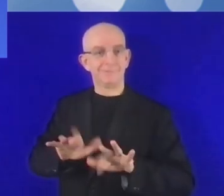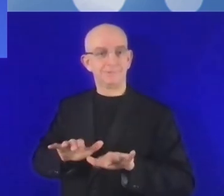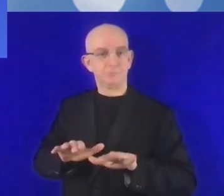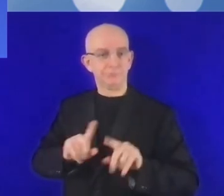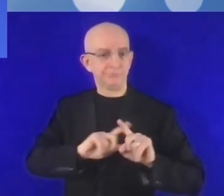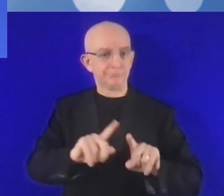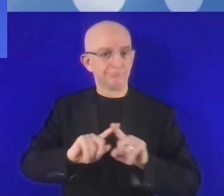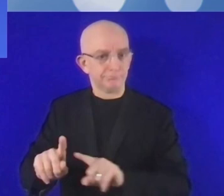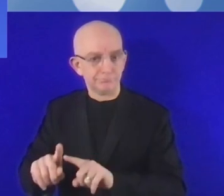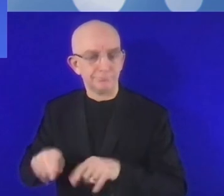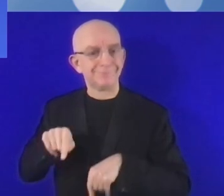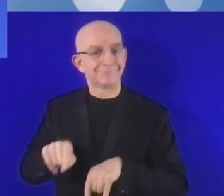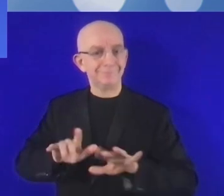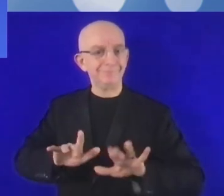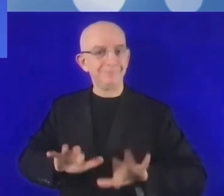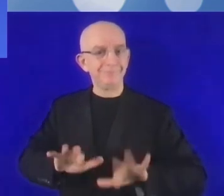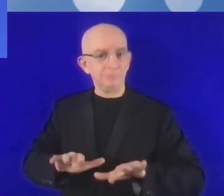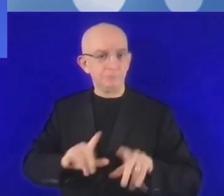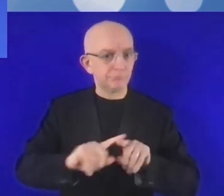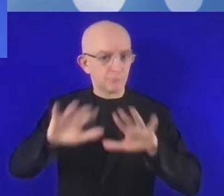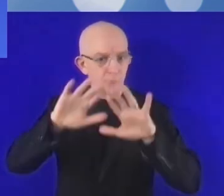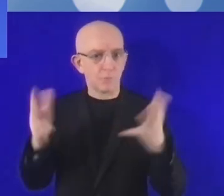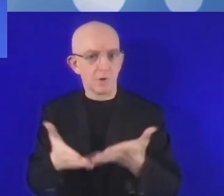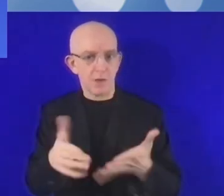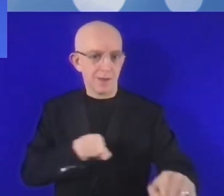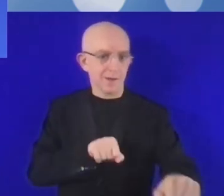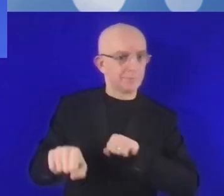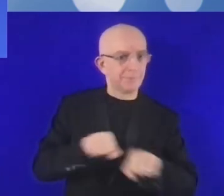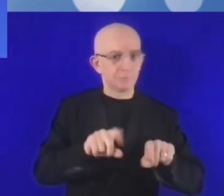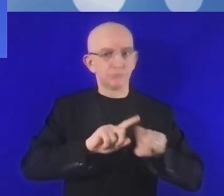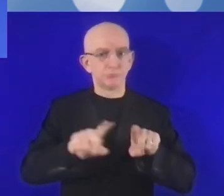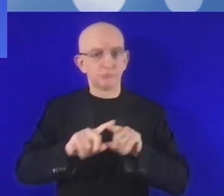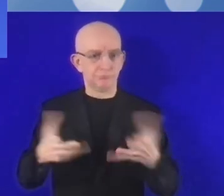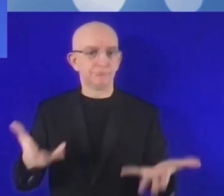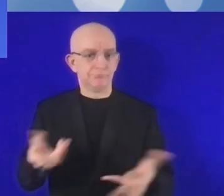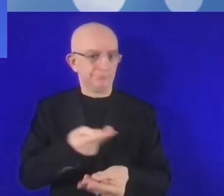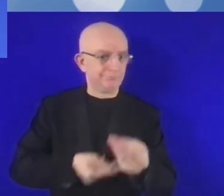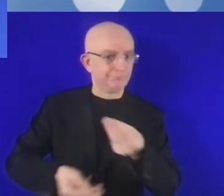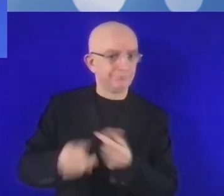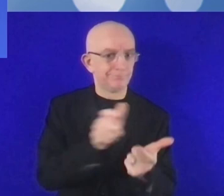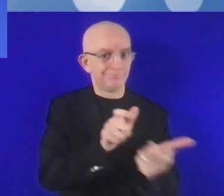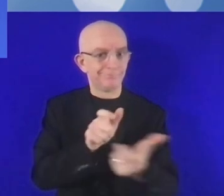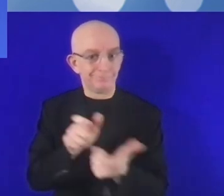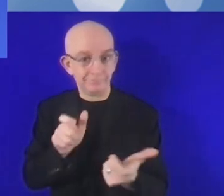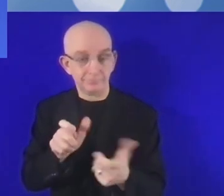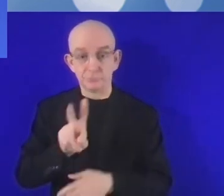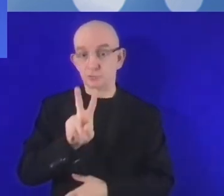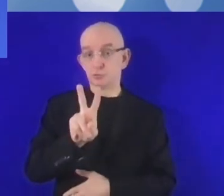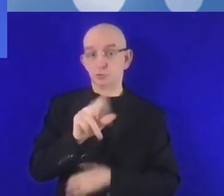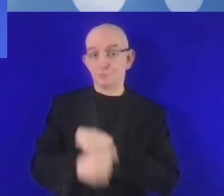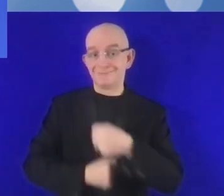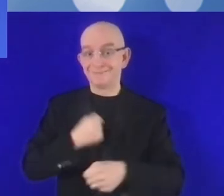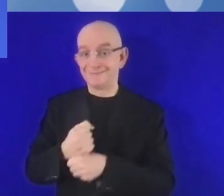the COVID-19 pandemic have shown it to us how important digital services are to us. Without them,